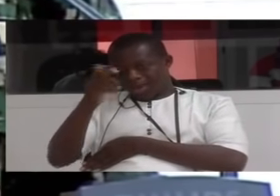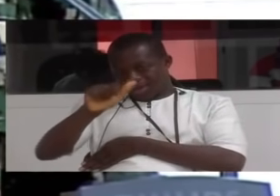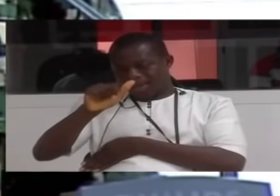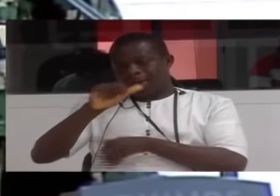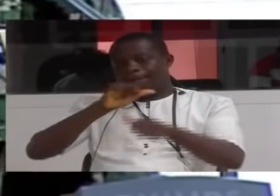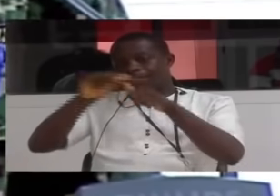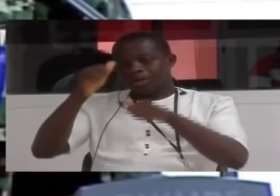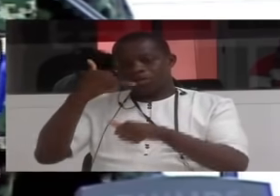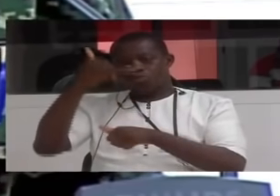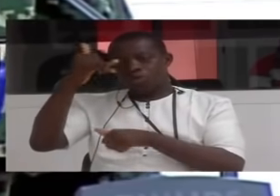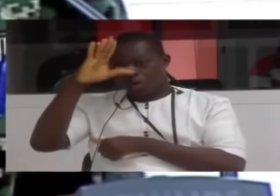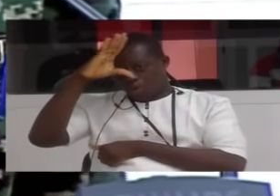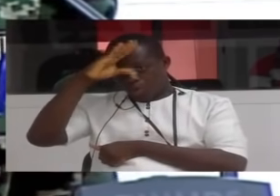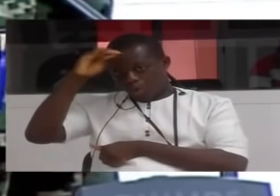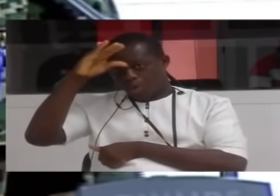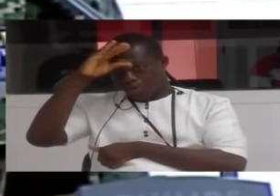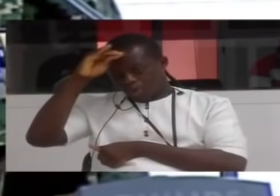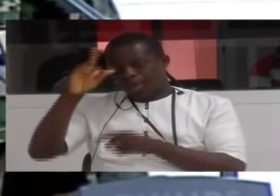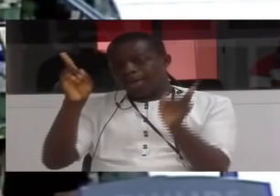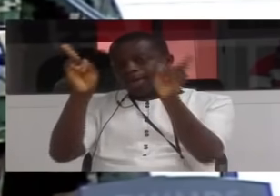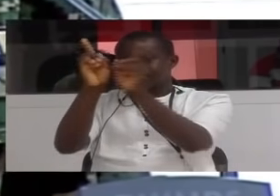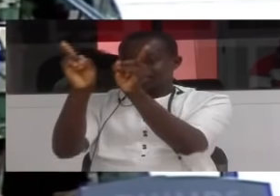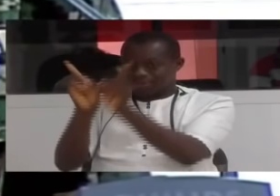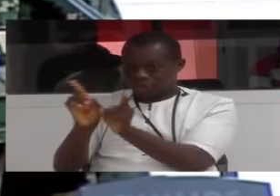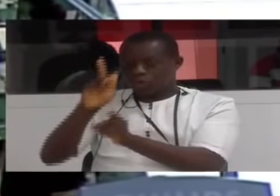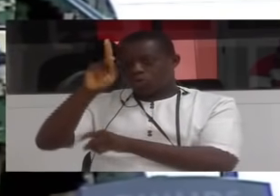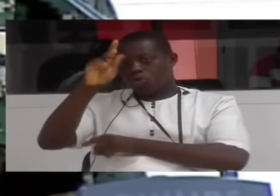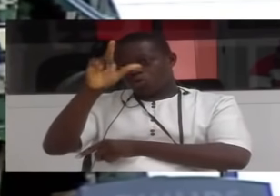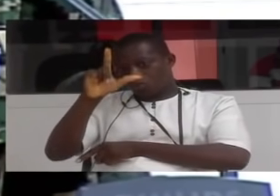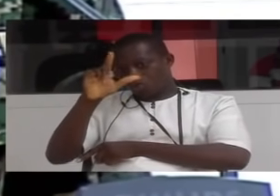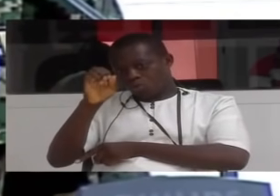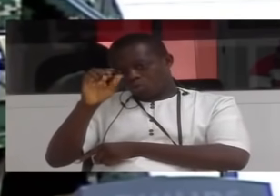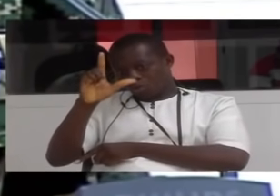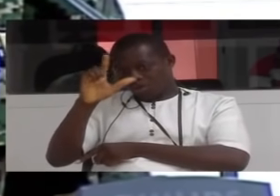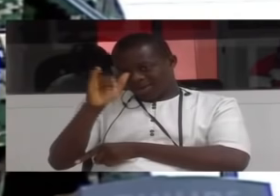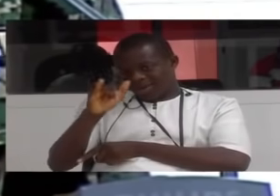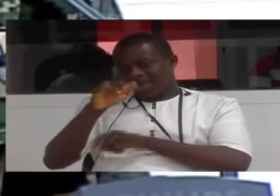tassé kololi ci base bi. Noa Badji gave a directive to